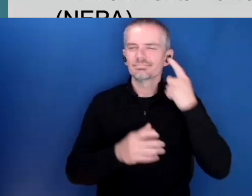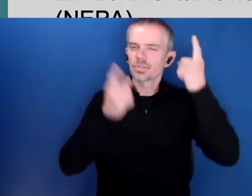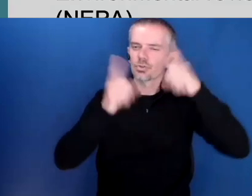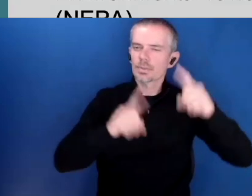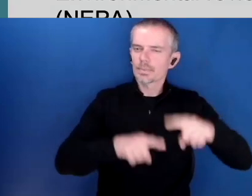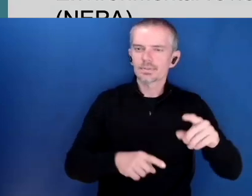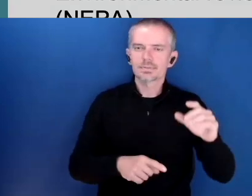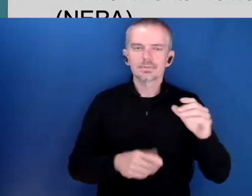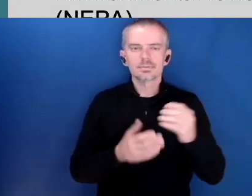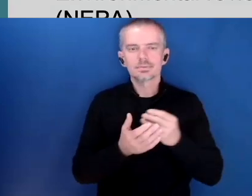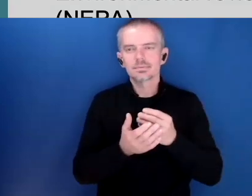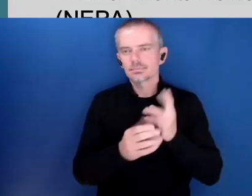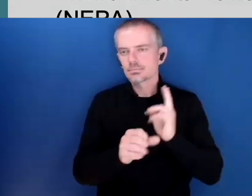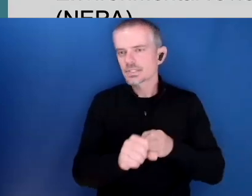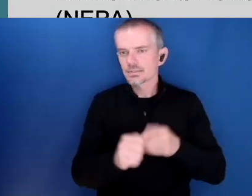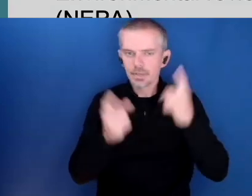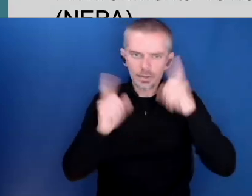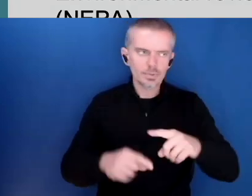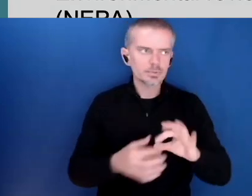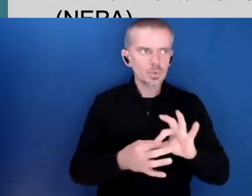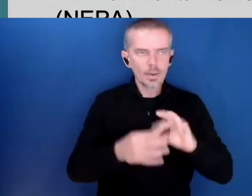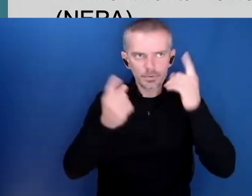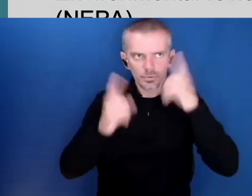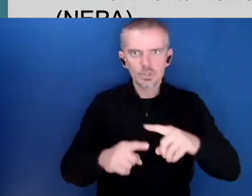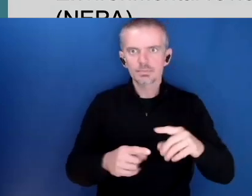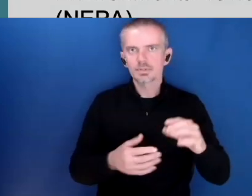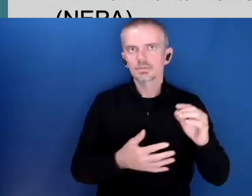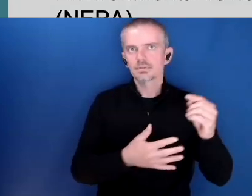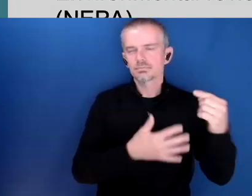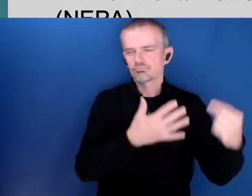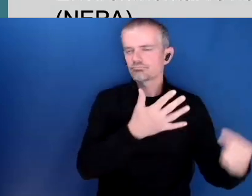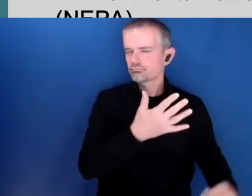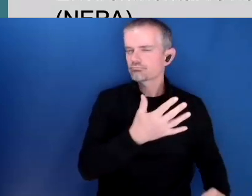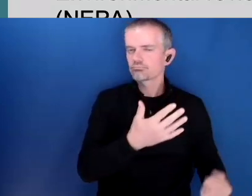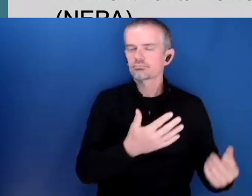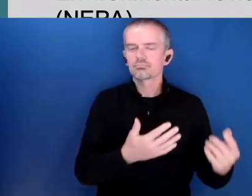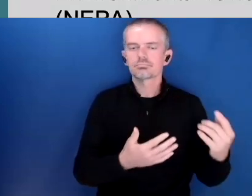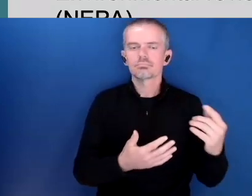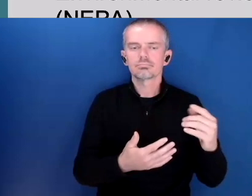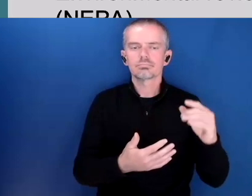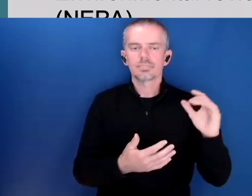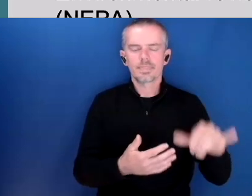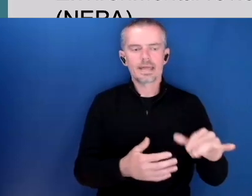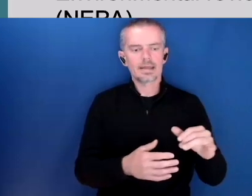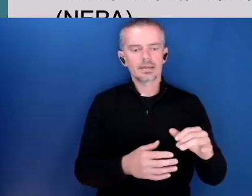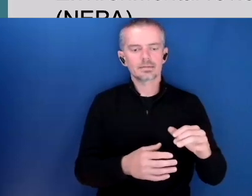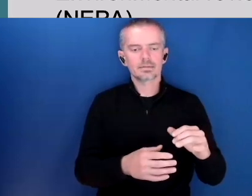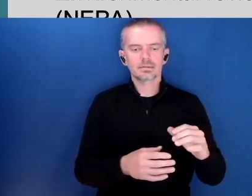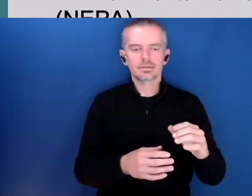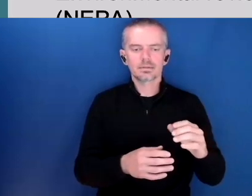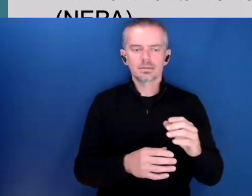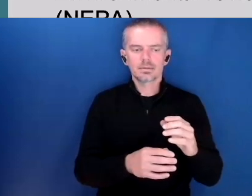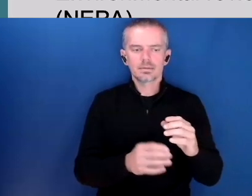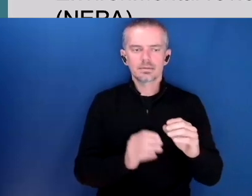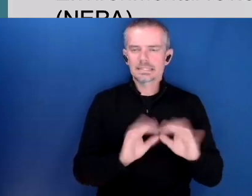are things like participating agreements, cooperative agreements that really formalize the funding